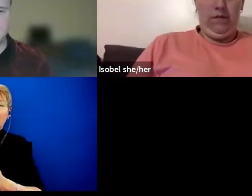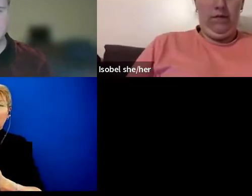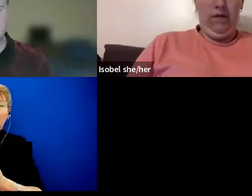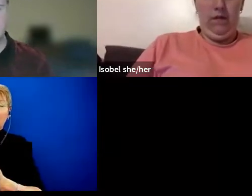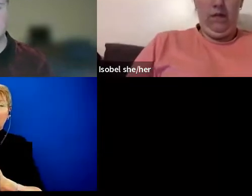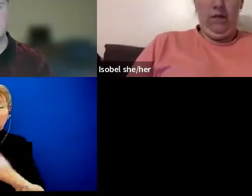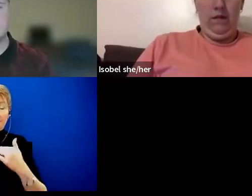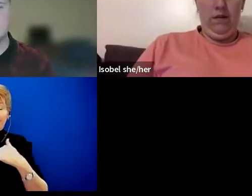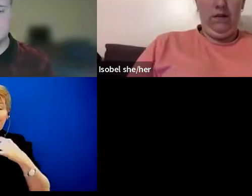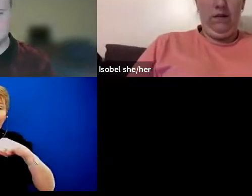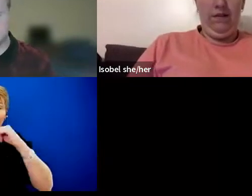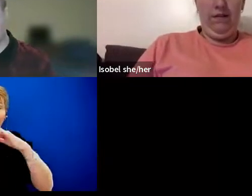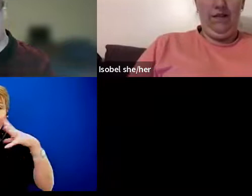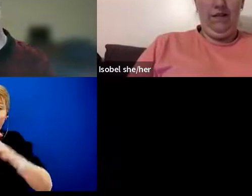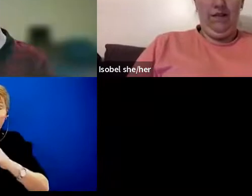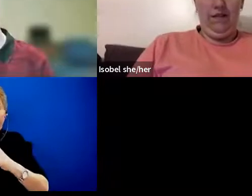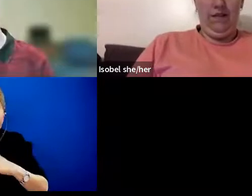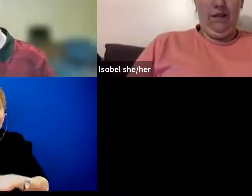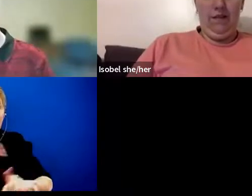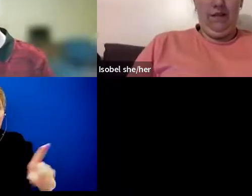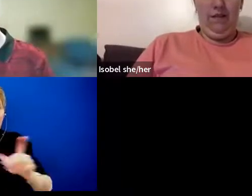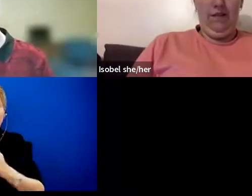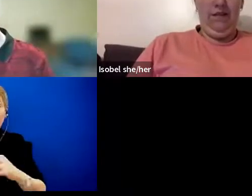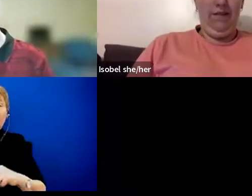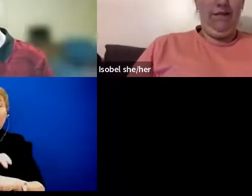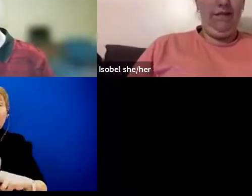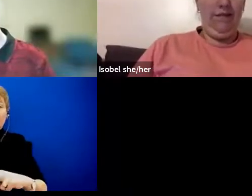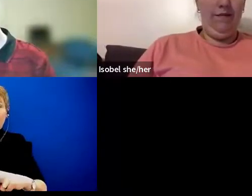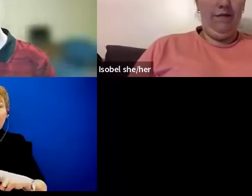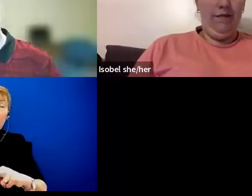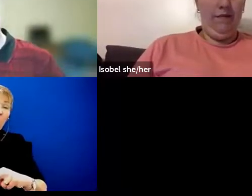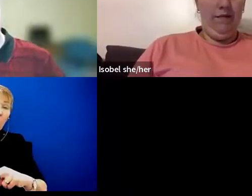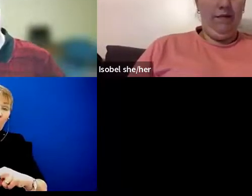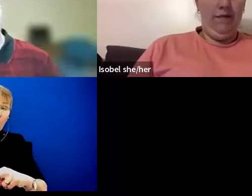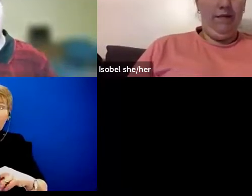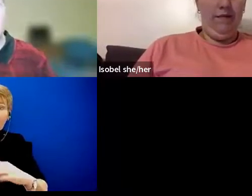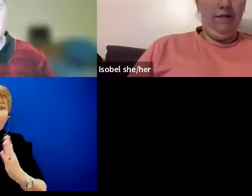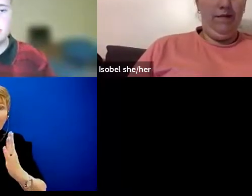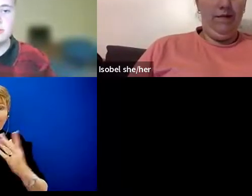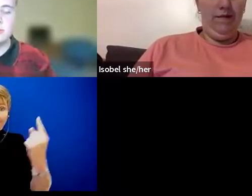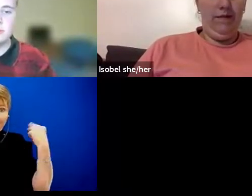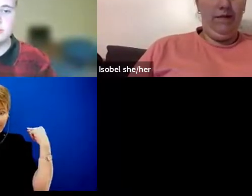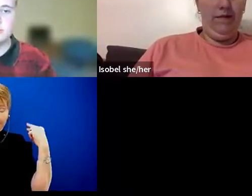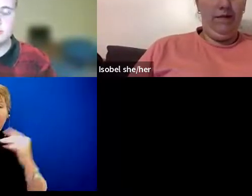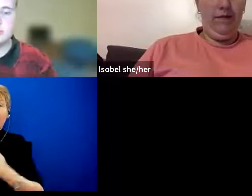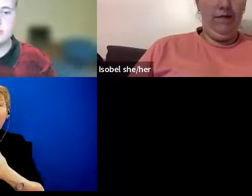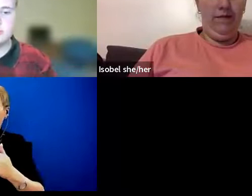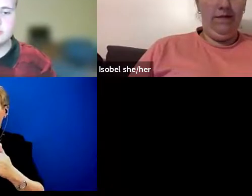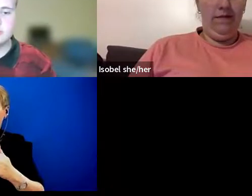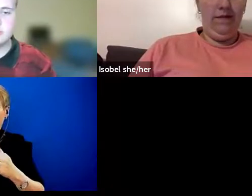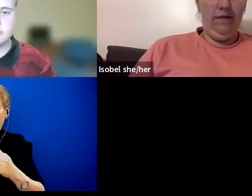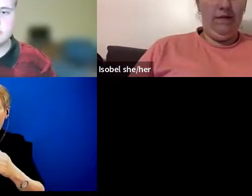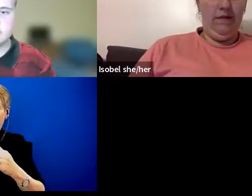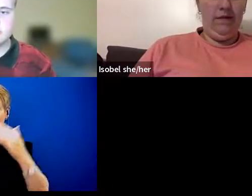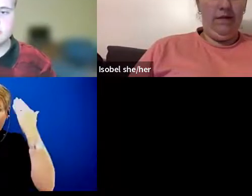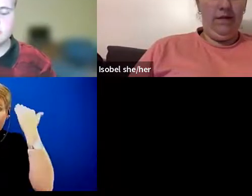visual description about me. I am sitting in front of a fairly white wall. I've got brown hair that's just sitting